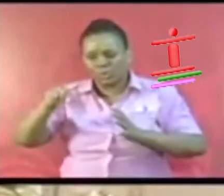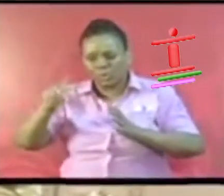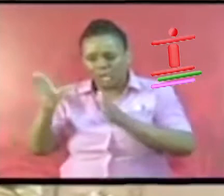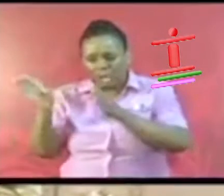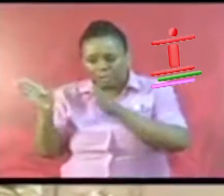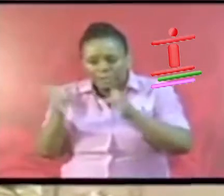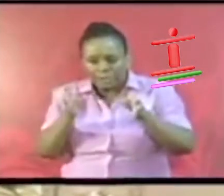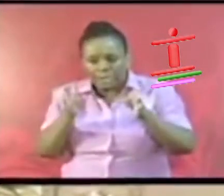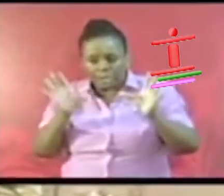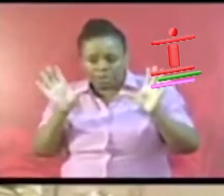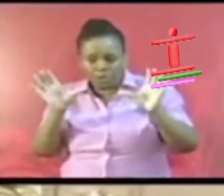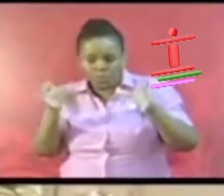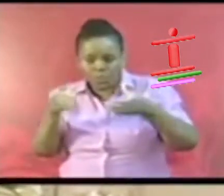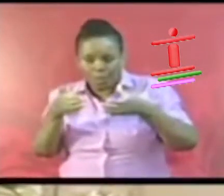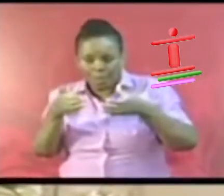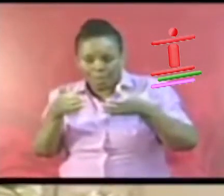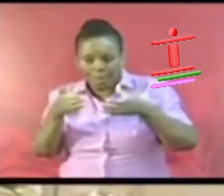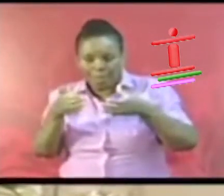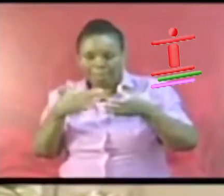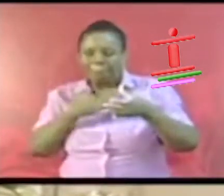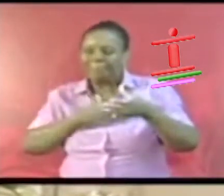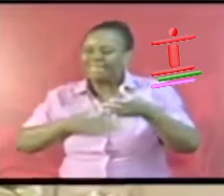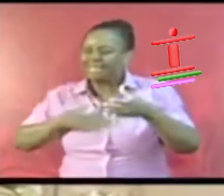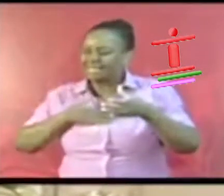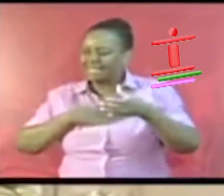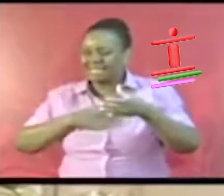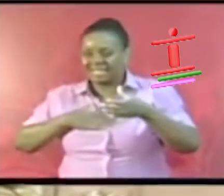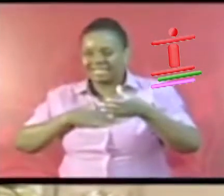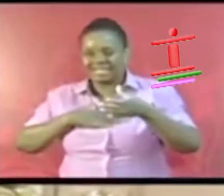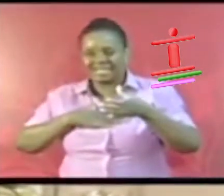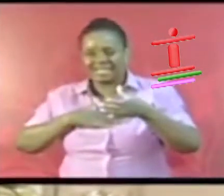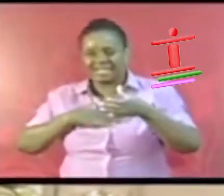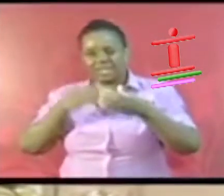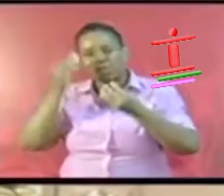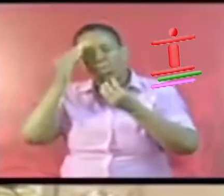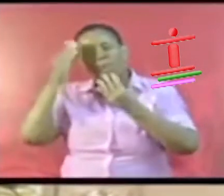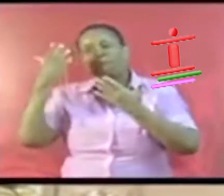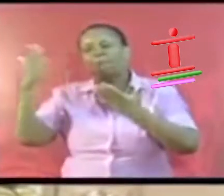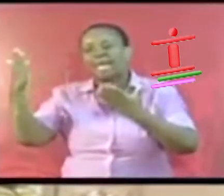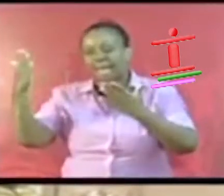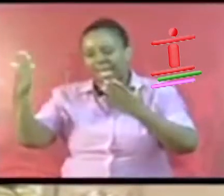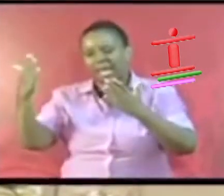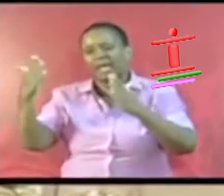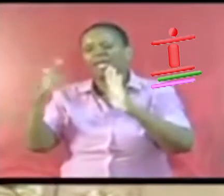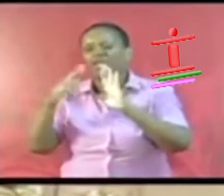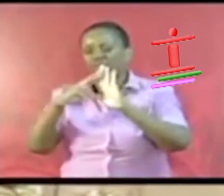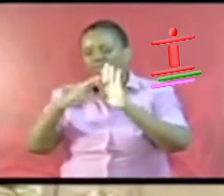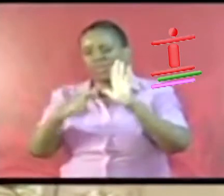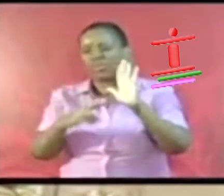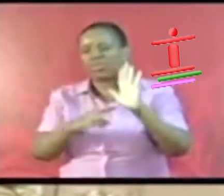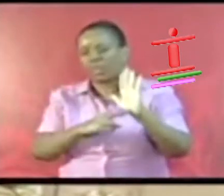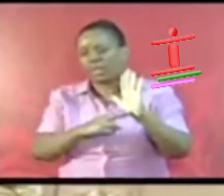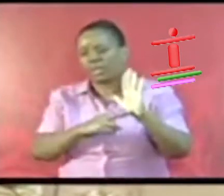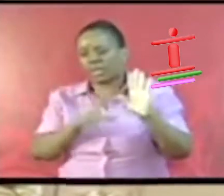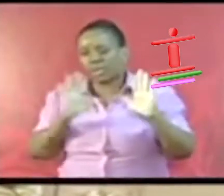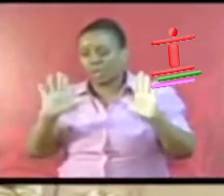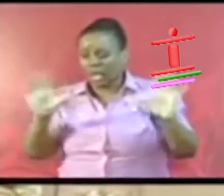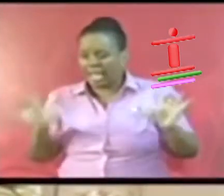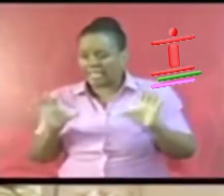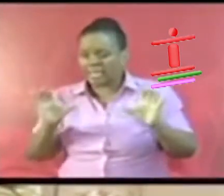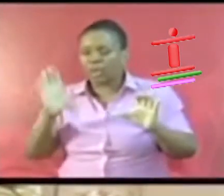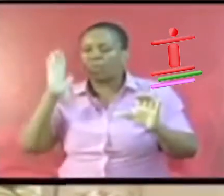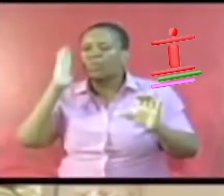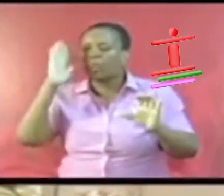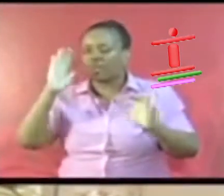campaign, please refrain from violating the public health guidelines. Your actions either protect or endanger